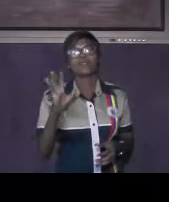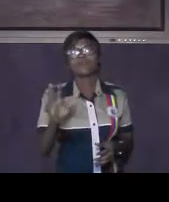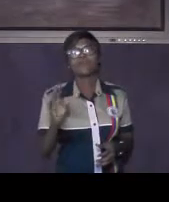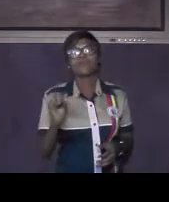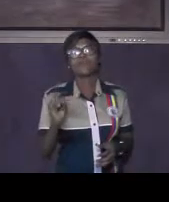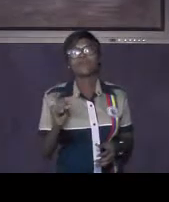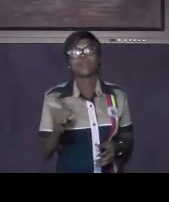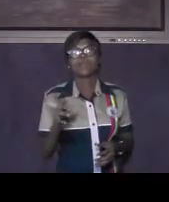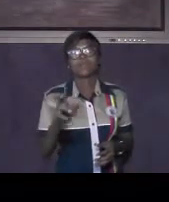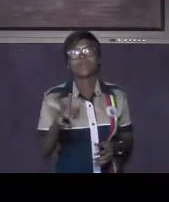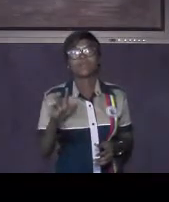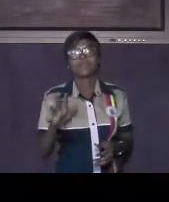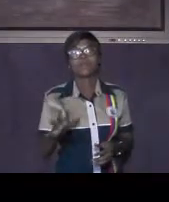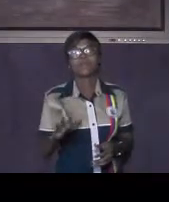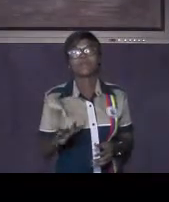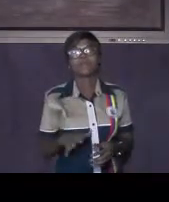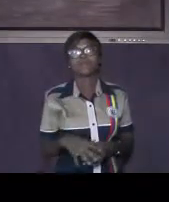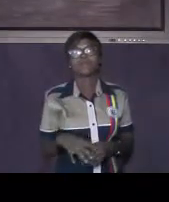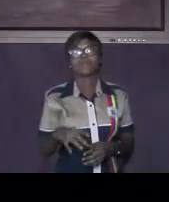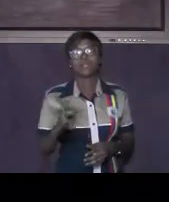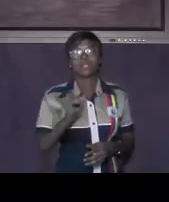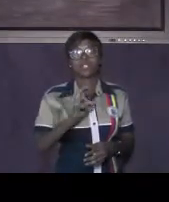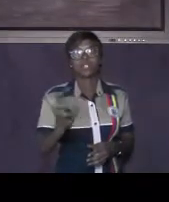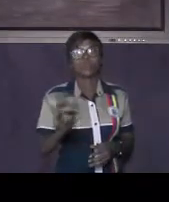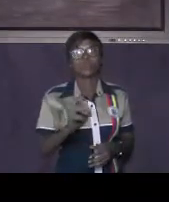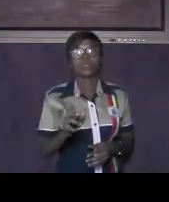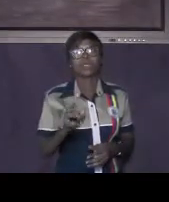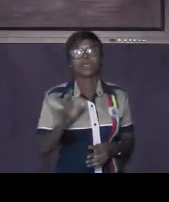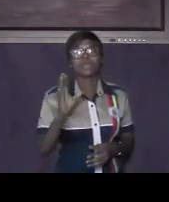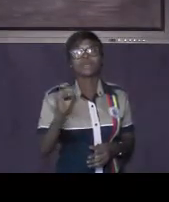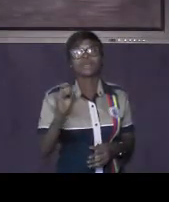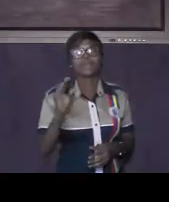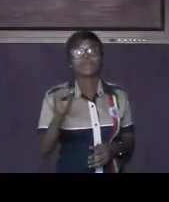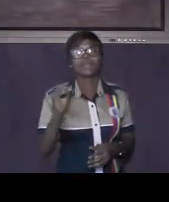meters. So 35 hectares is